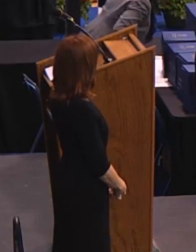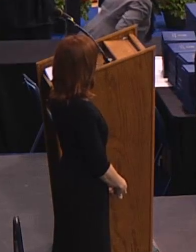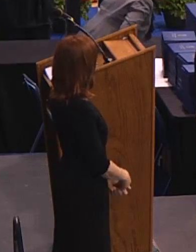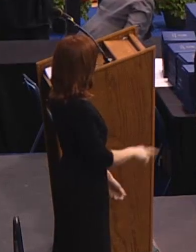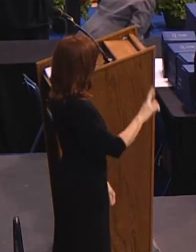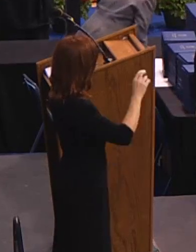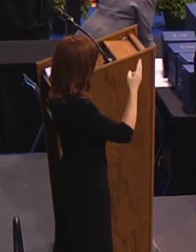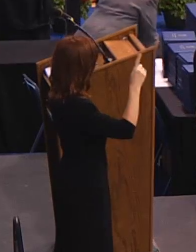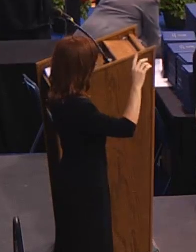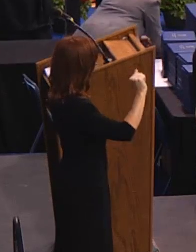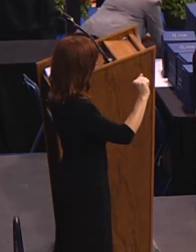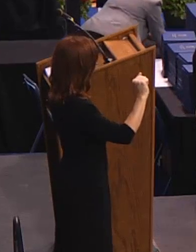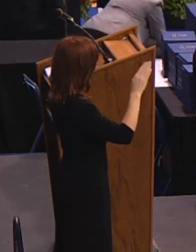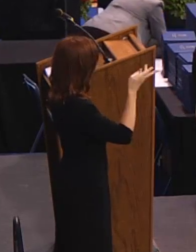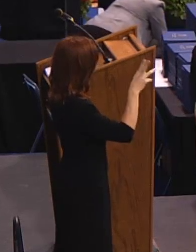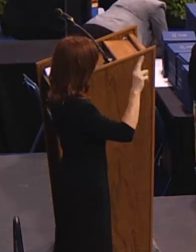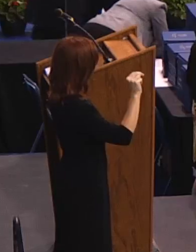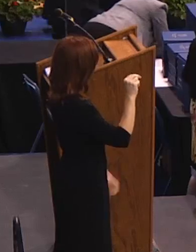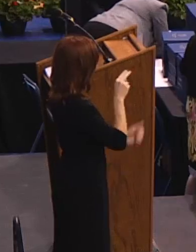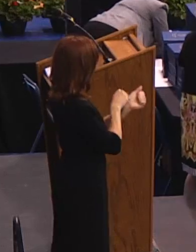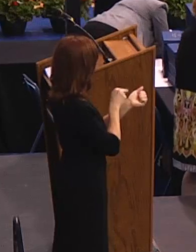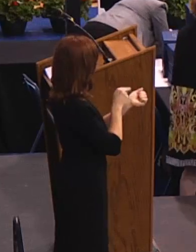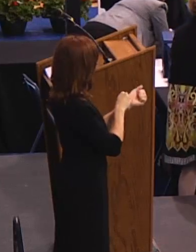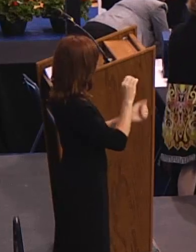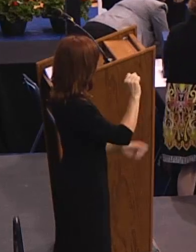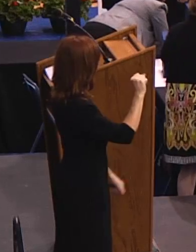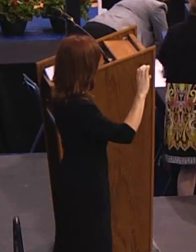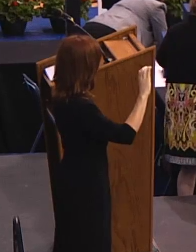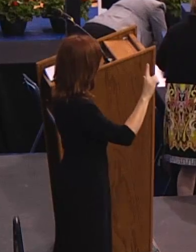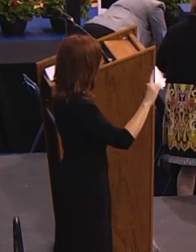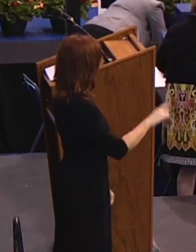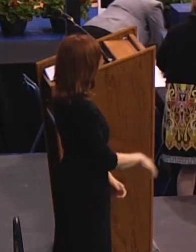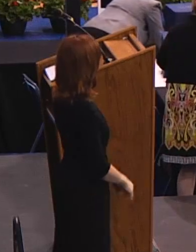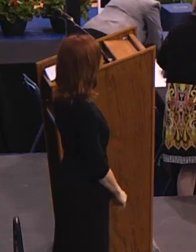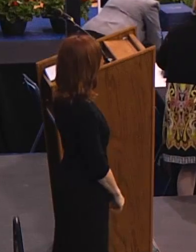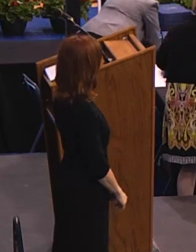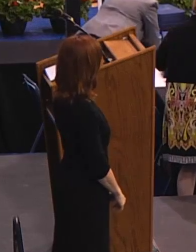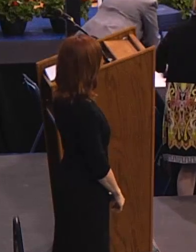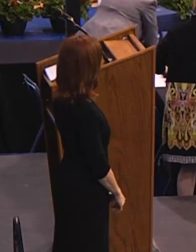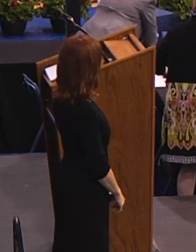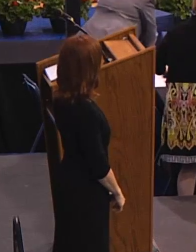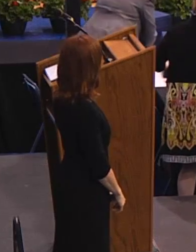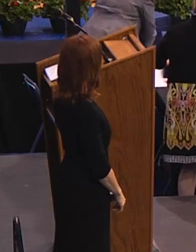Rhonda Louise Brown, nursing, summa cum laude.